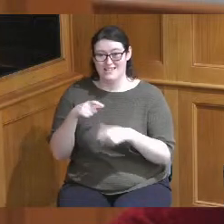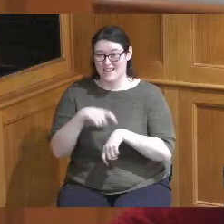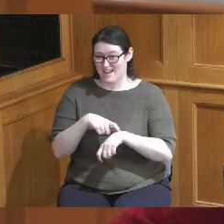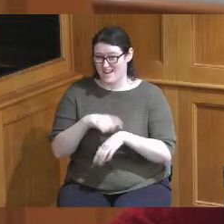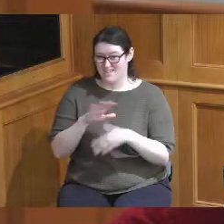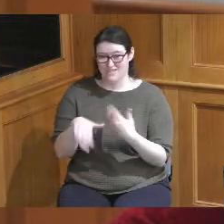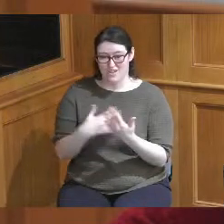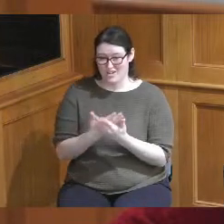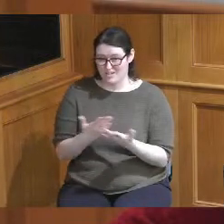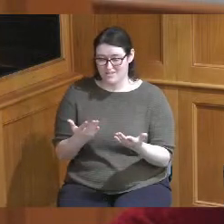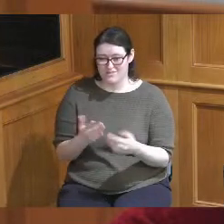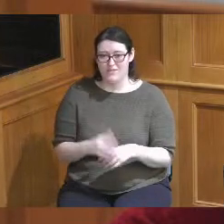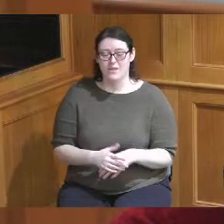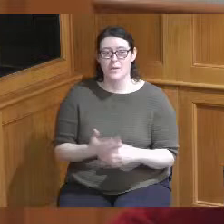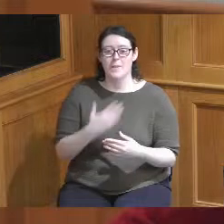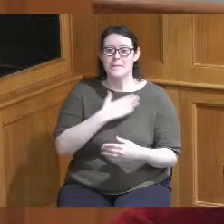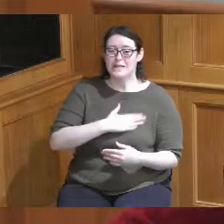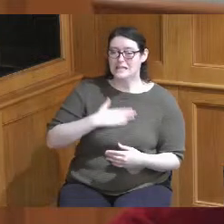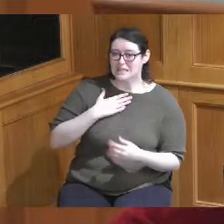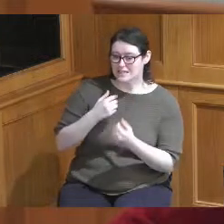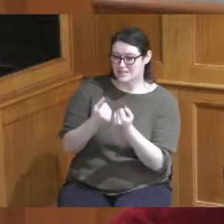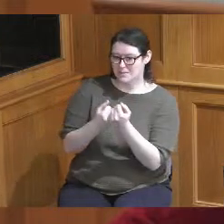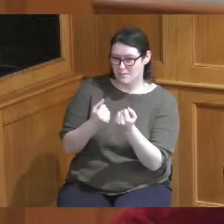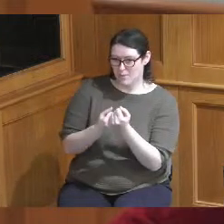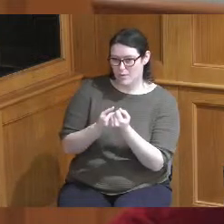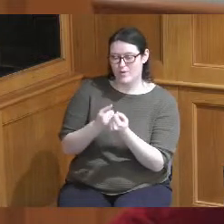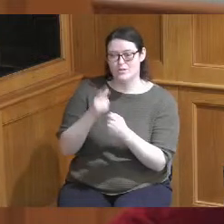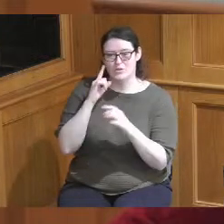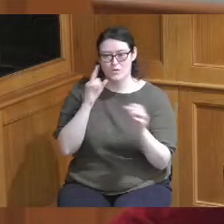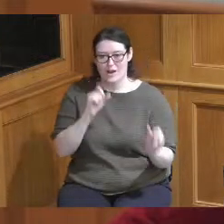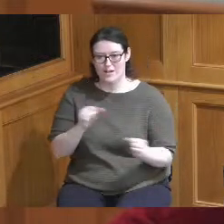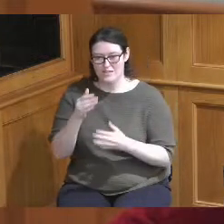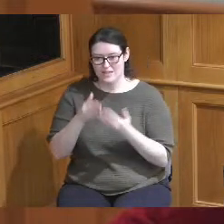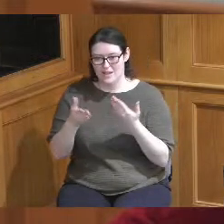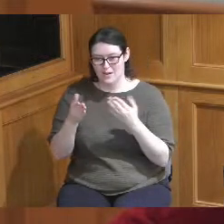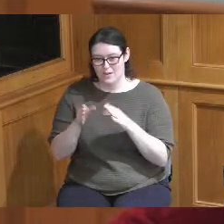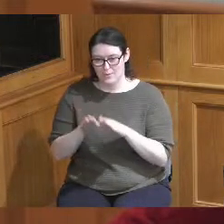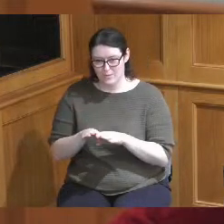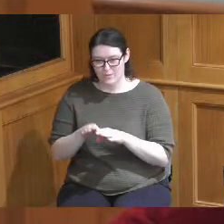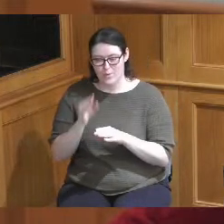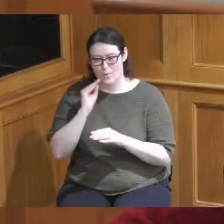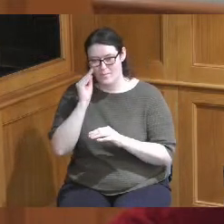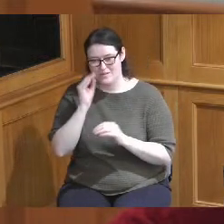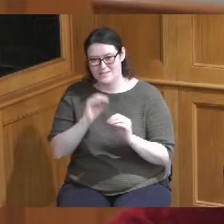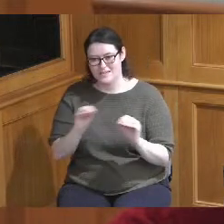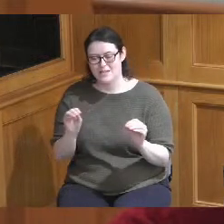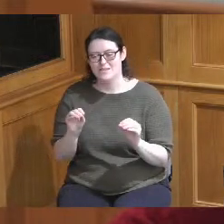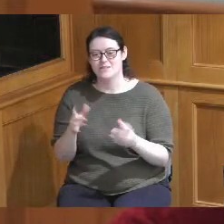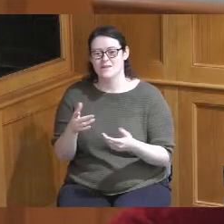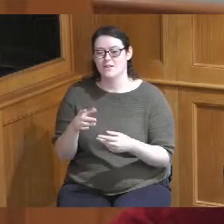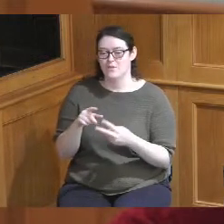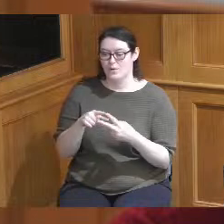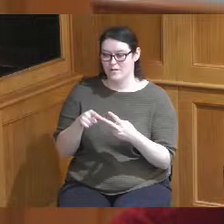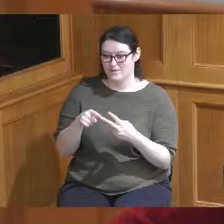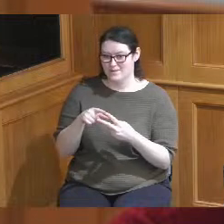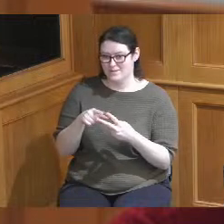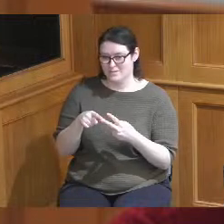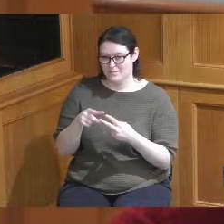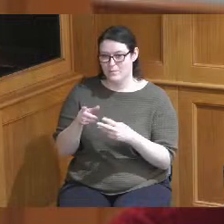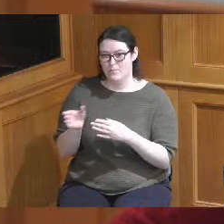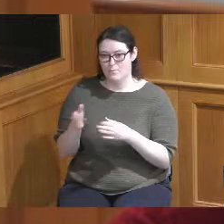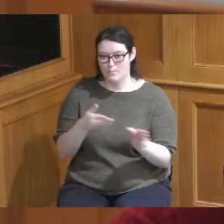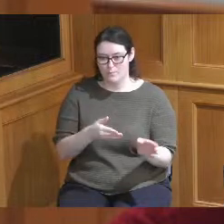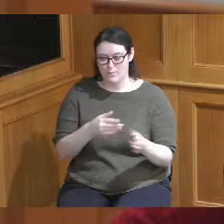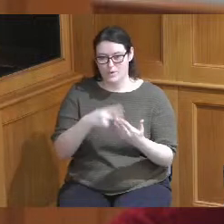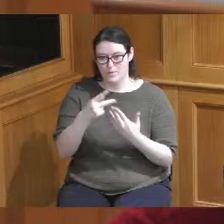to end homelessness so they can expand this essential work. Supporting their shelter diversion efforts and preventative tools is not just an investment in programs,